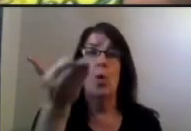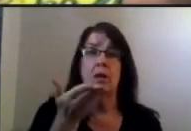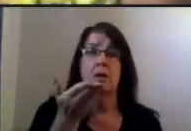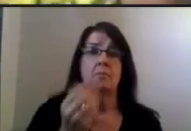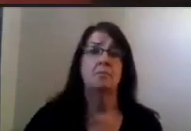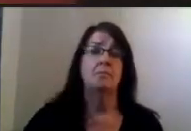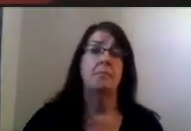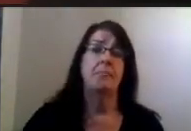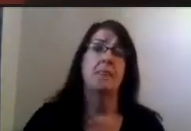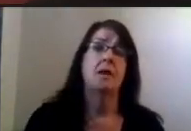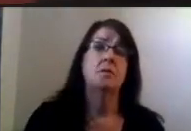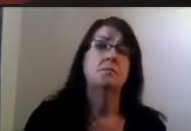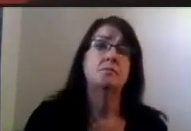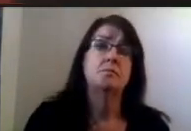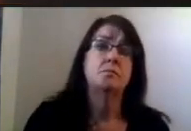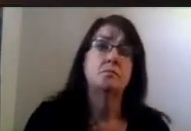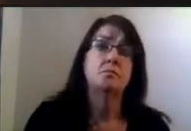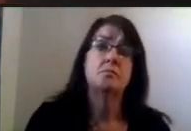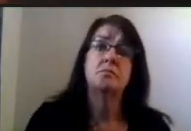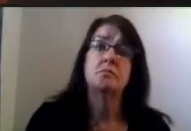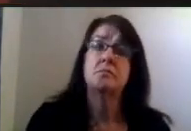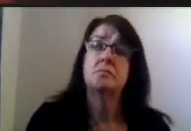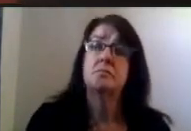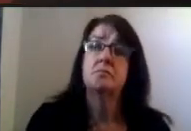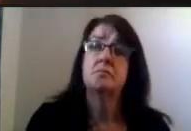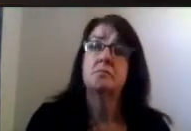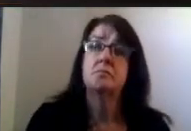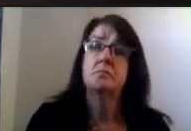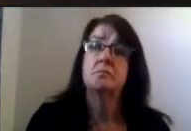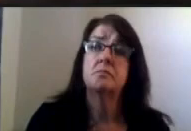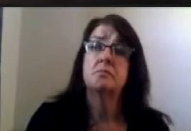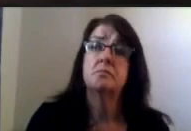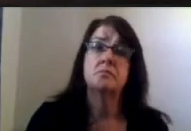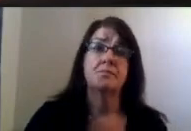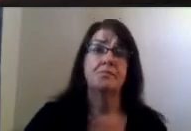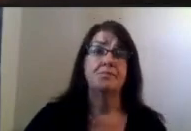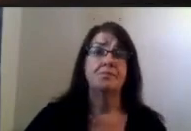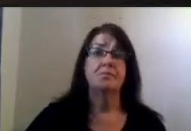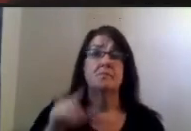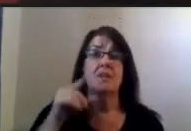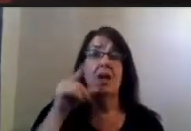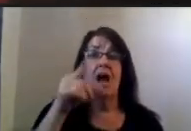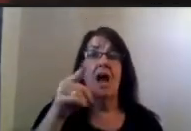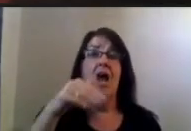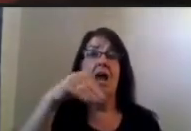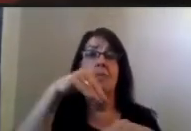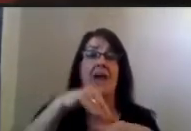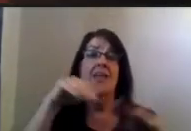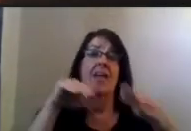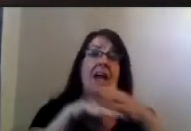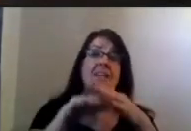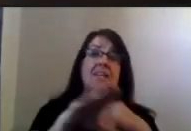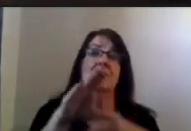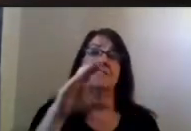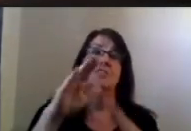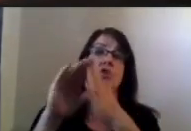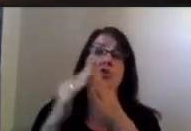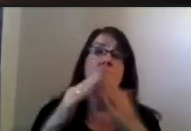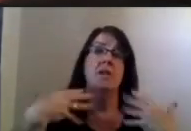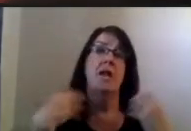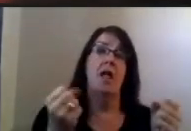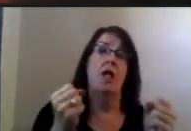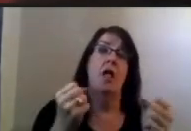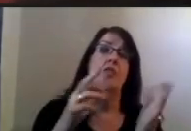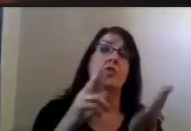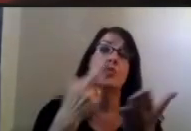Hi, everyone. My name is Asra Al-Hawli, and I am a public health coordinator at the Access Community Health and Research Center. Thank